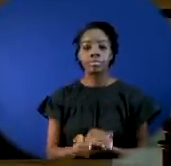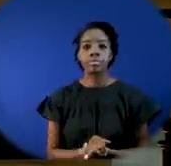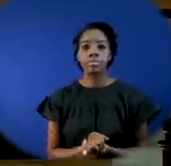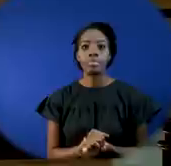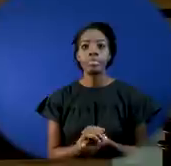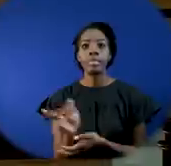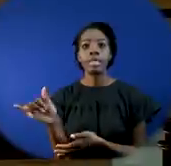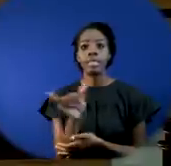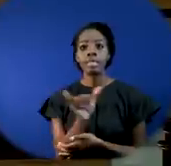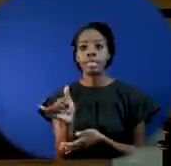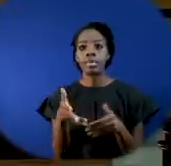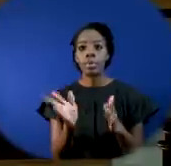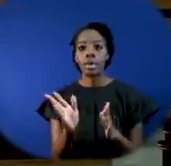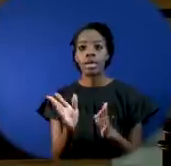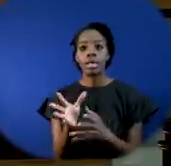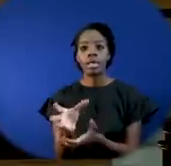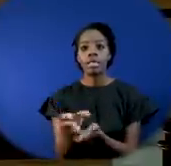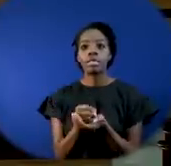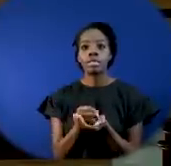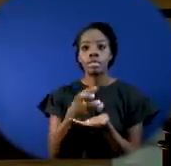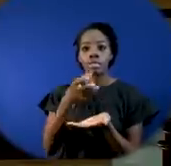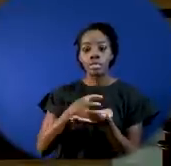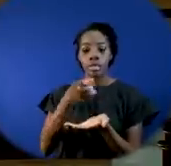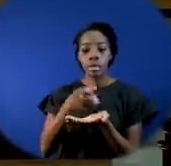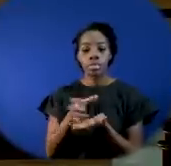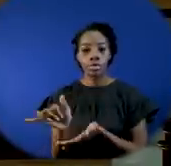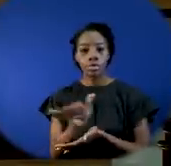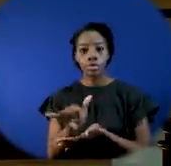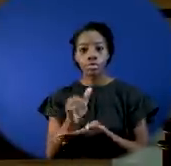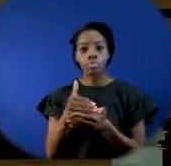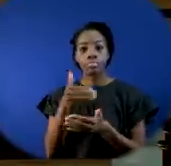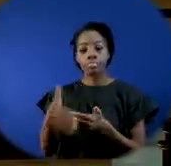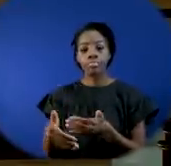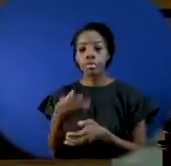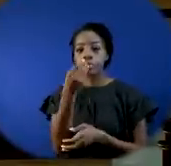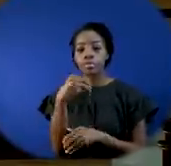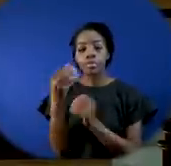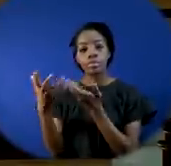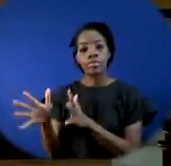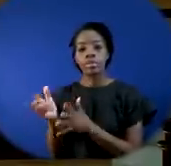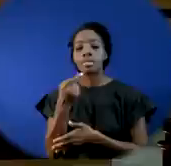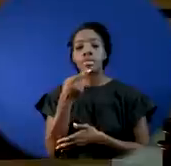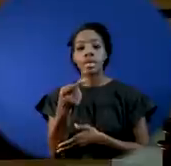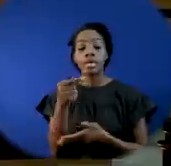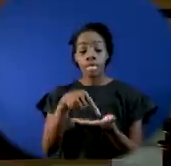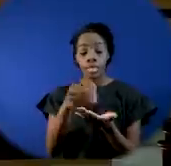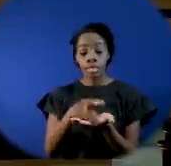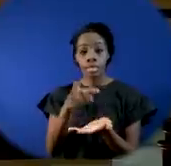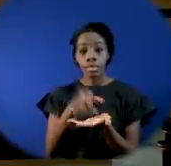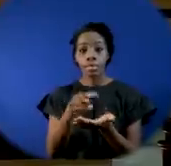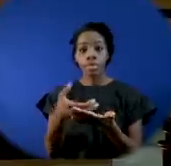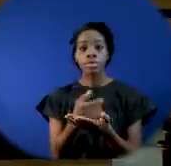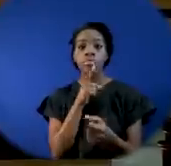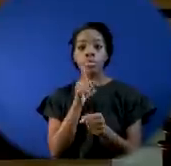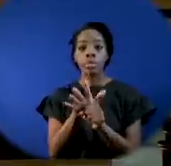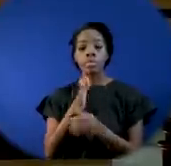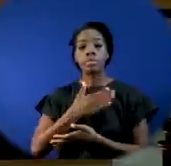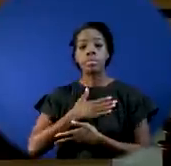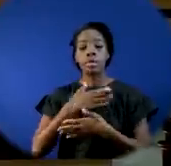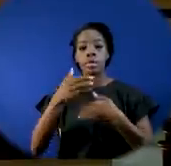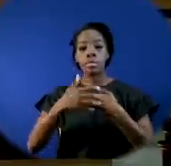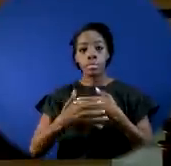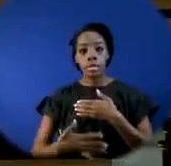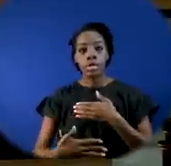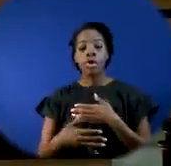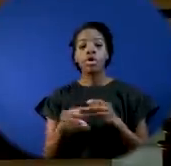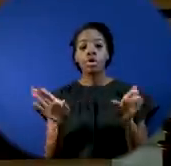In the same way, he took the cup also after supper, saying, "This cup is the new covenant in my blood.